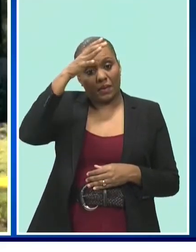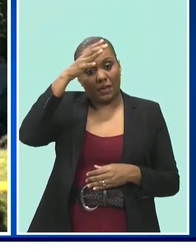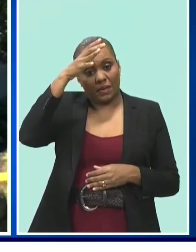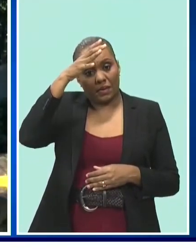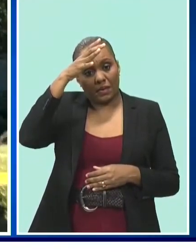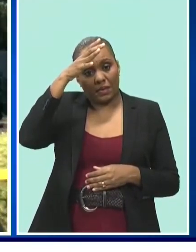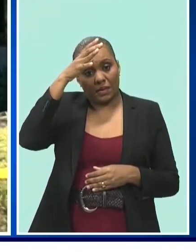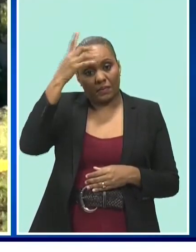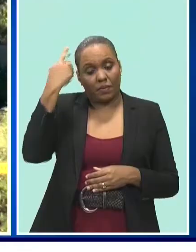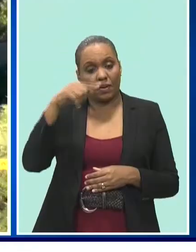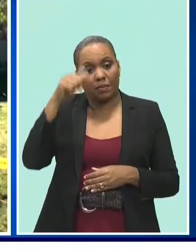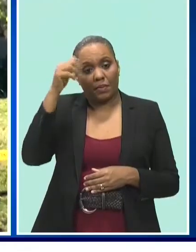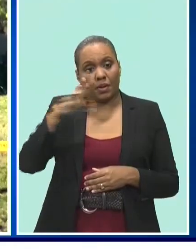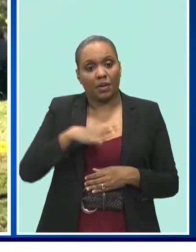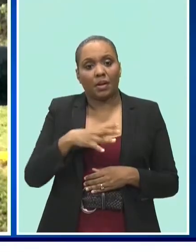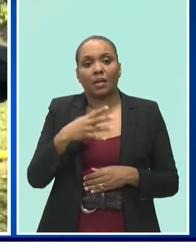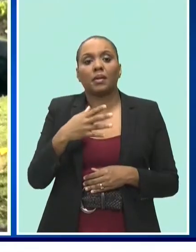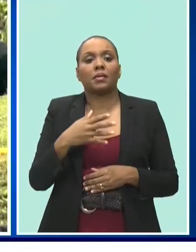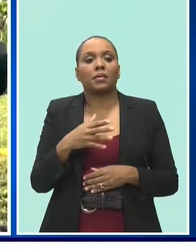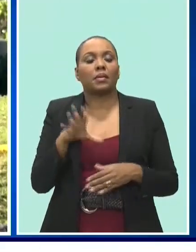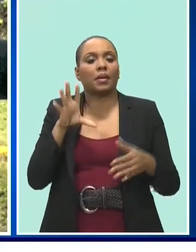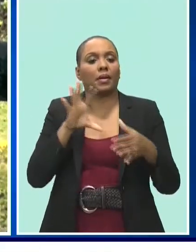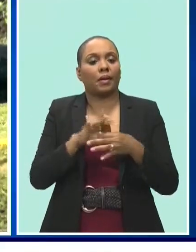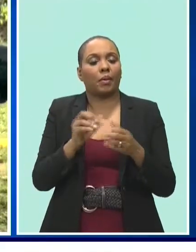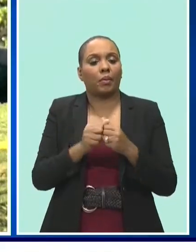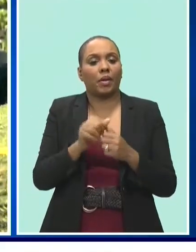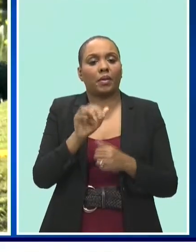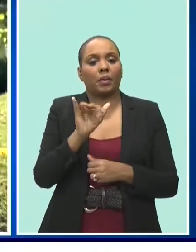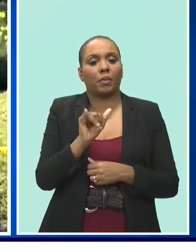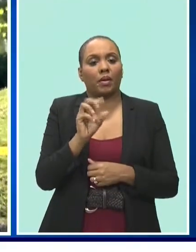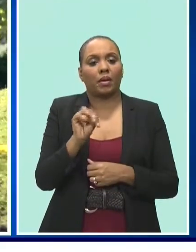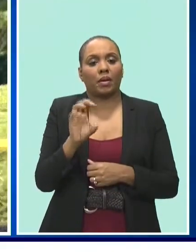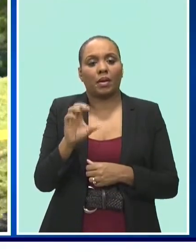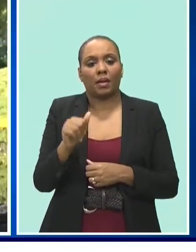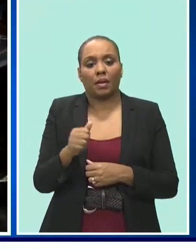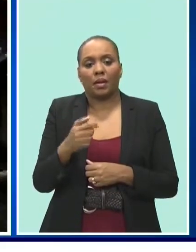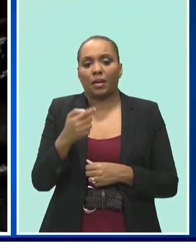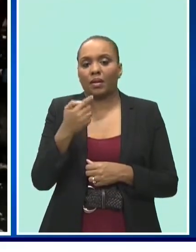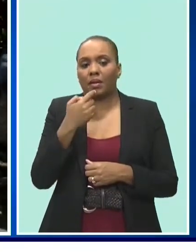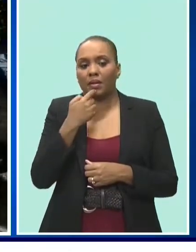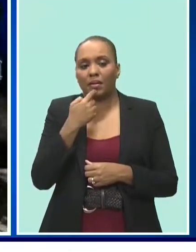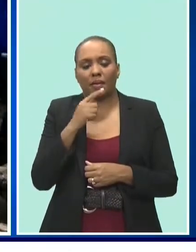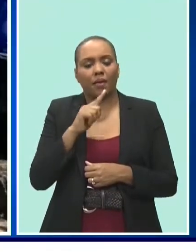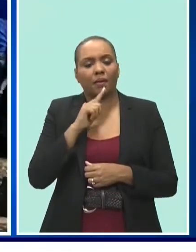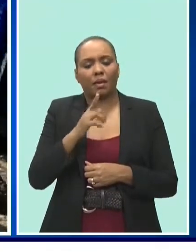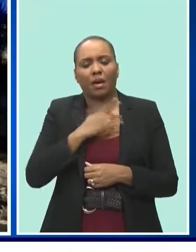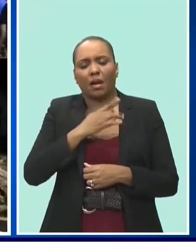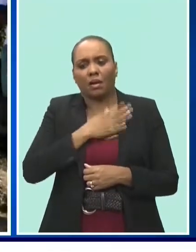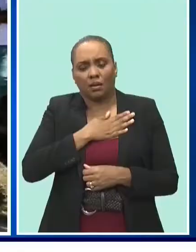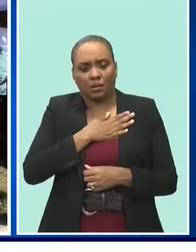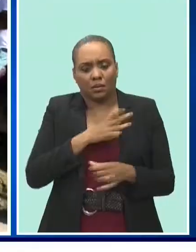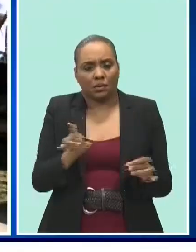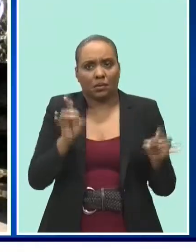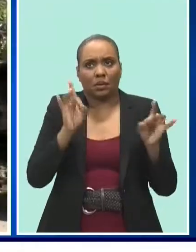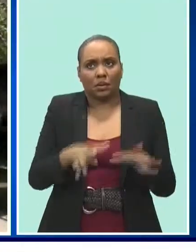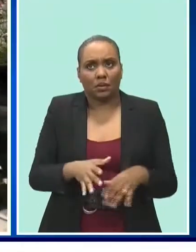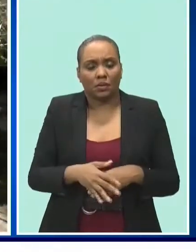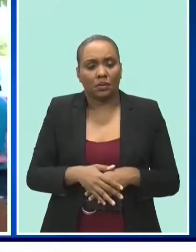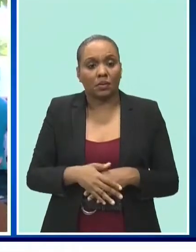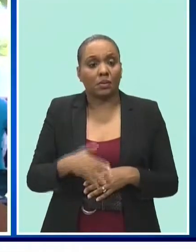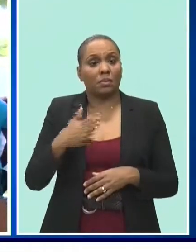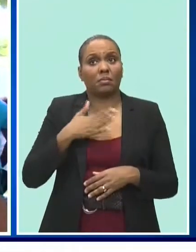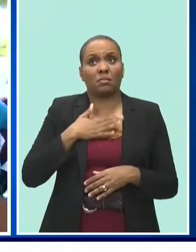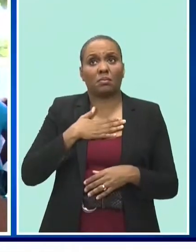Holder, says as an advocate against gun violence, to lose his son in this manner has hit home. Our